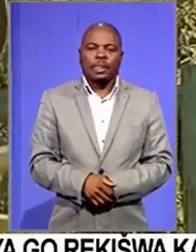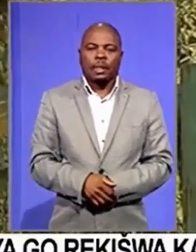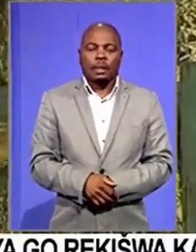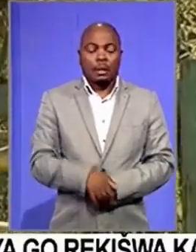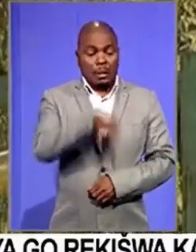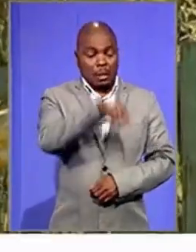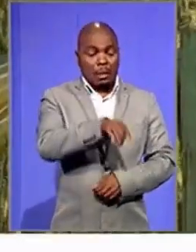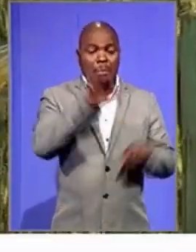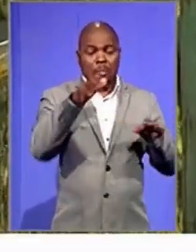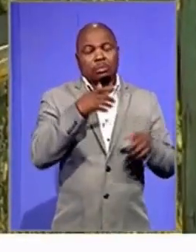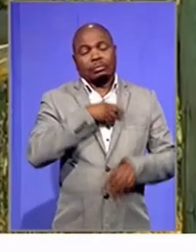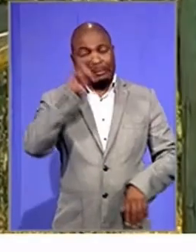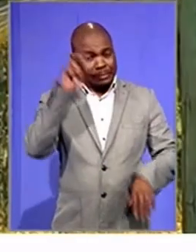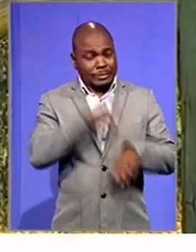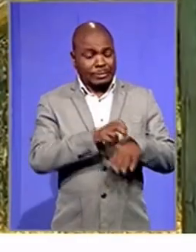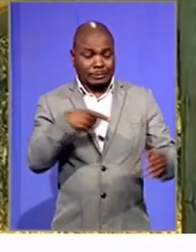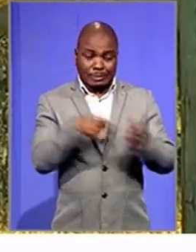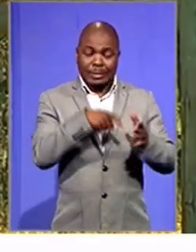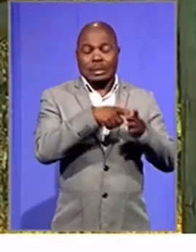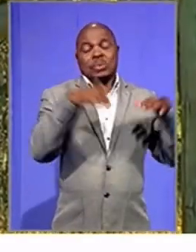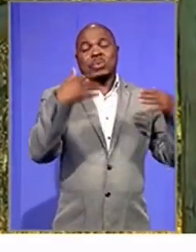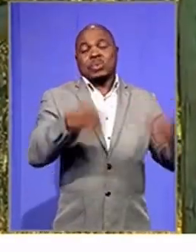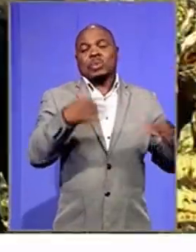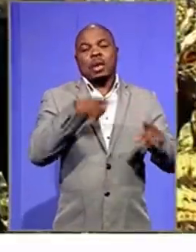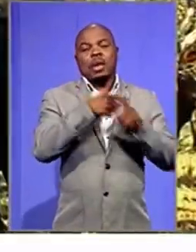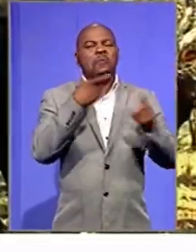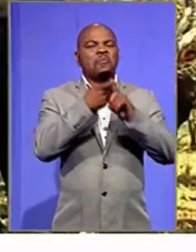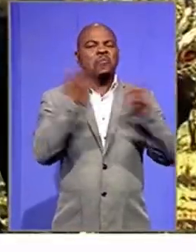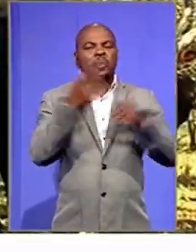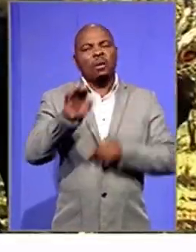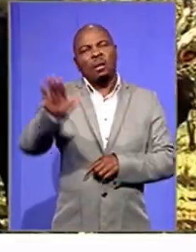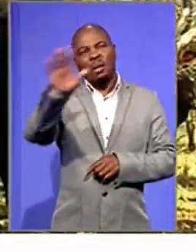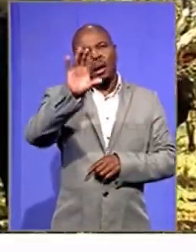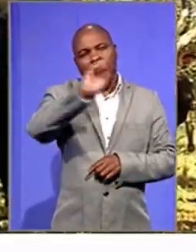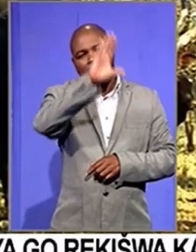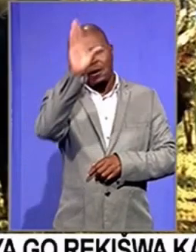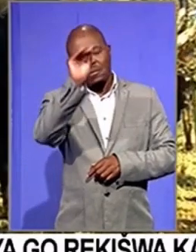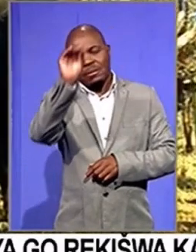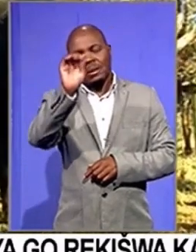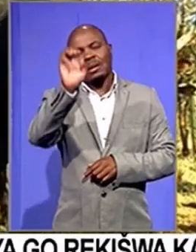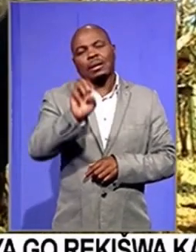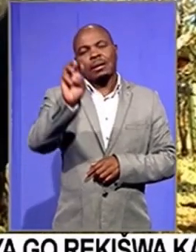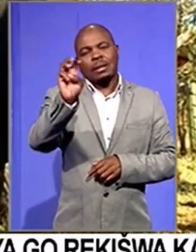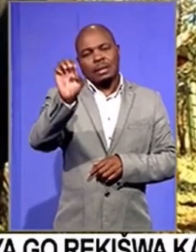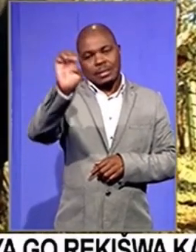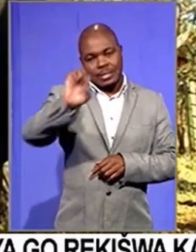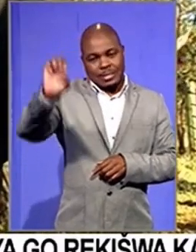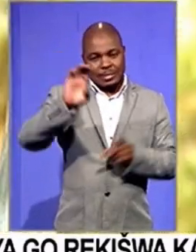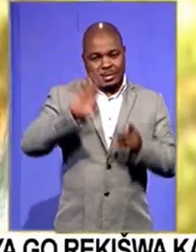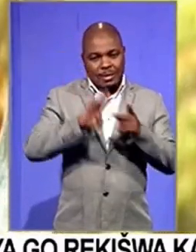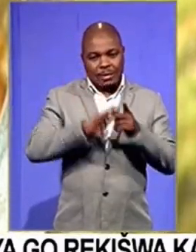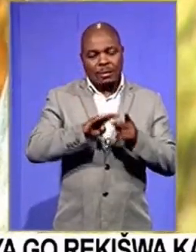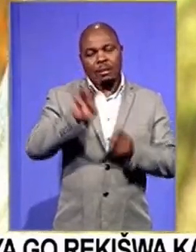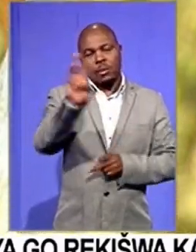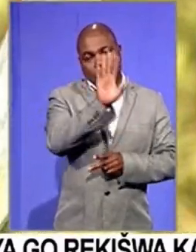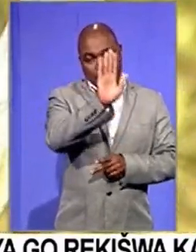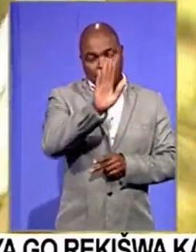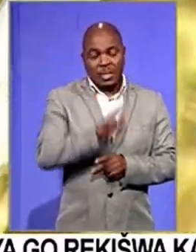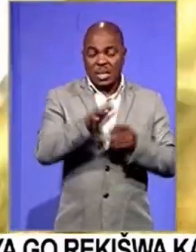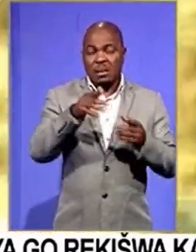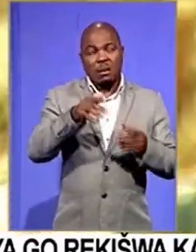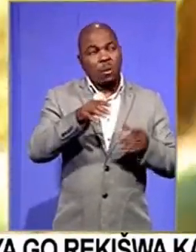nyakego ya dikgomo tša Ankole tše setlogo sa tšona e le mohlabela le bogareng jwa Afrika e godimo kudu lefaseng ka bophara.